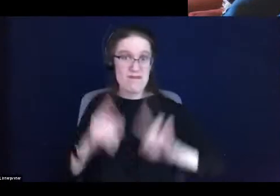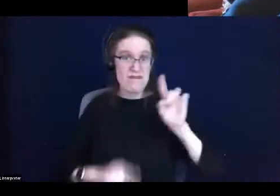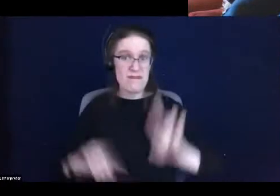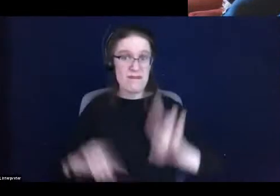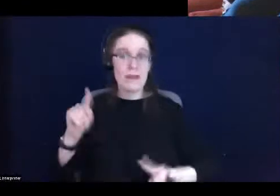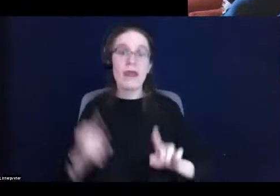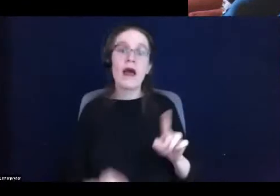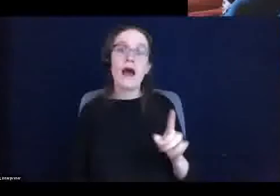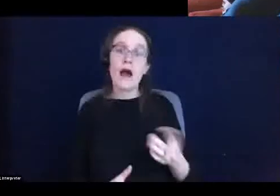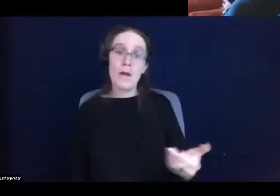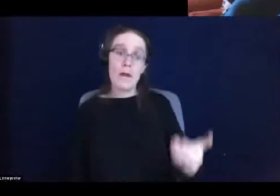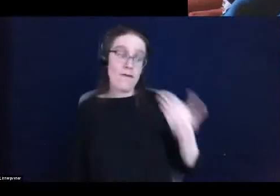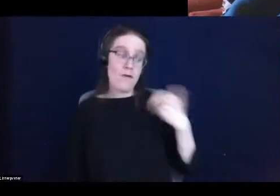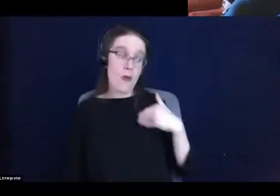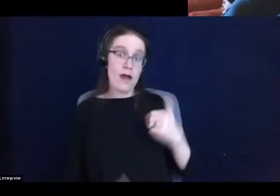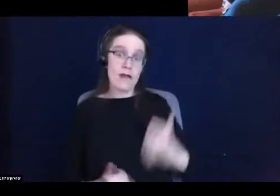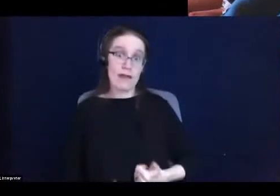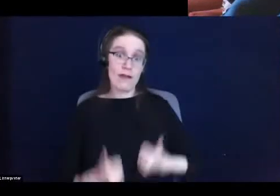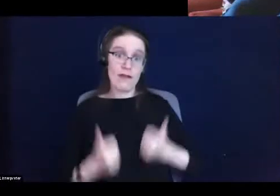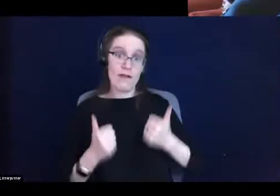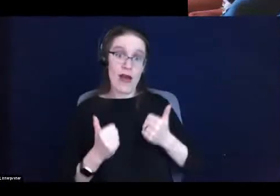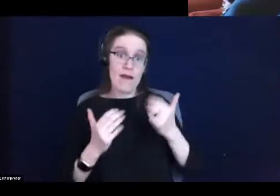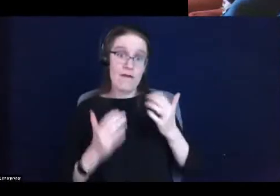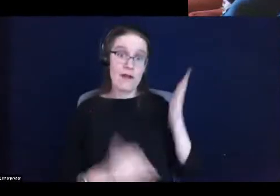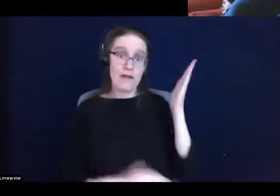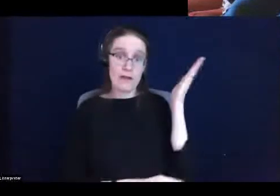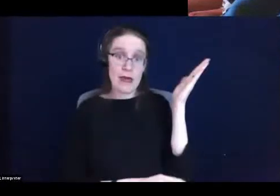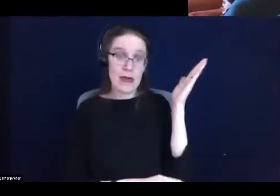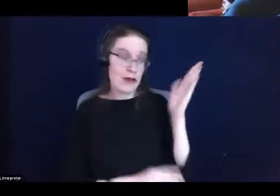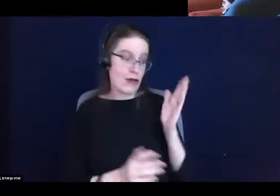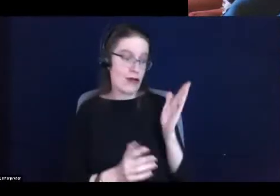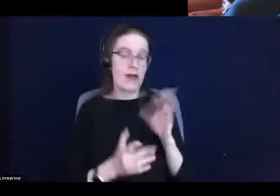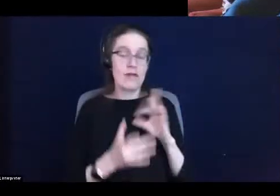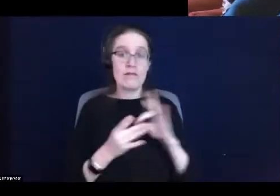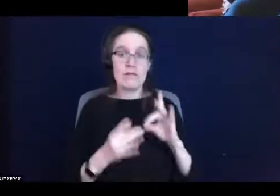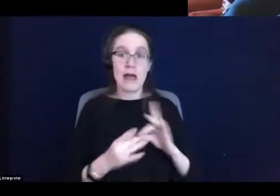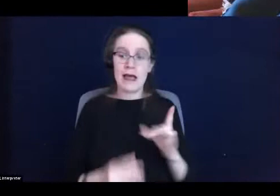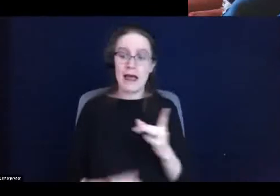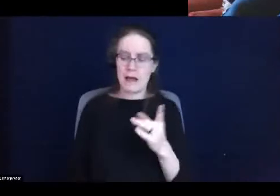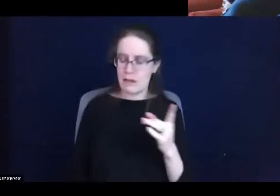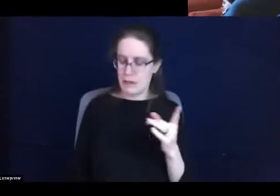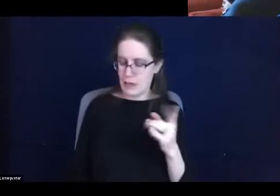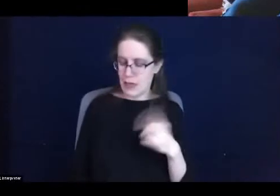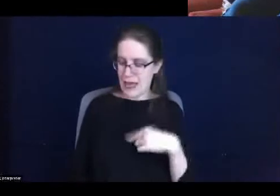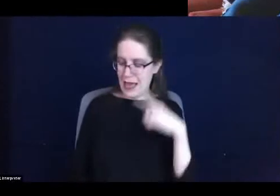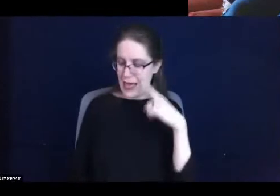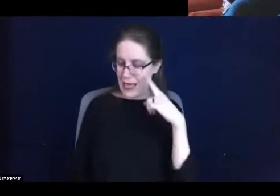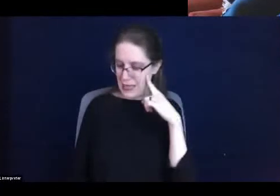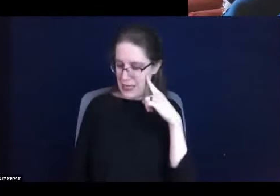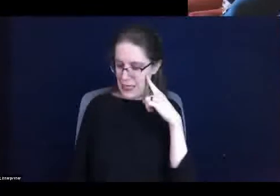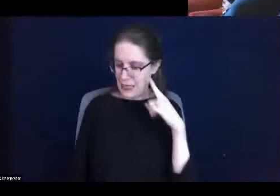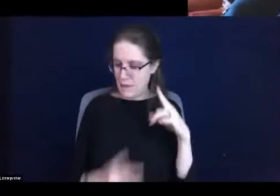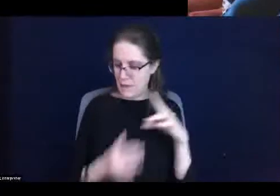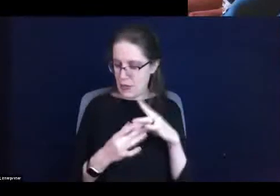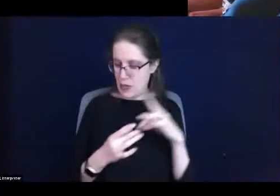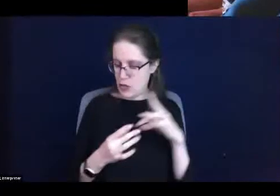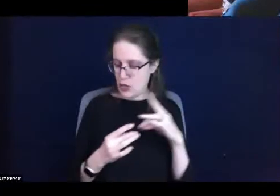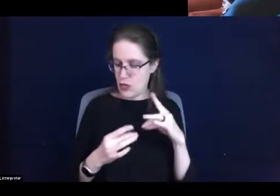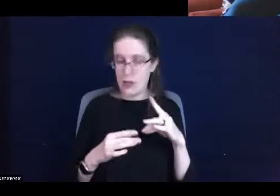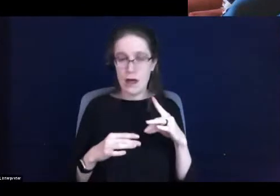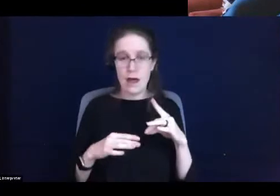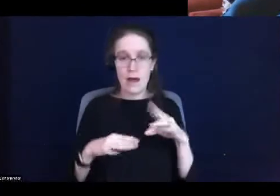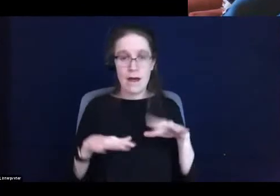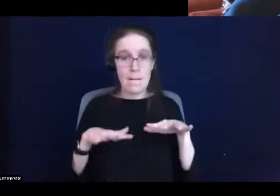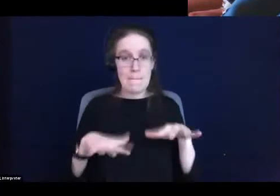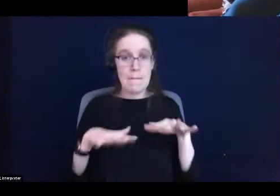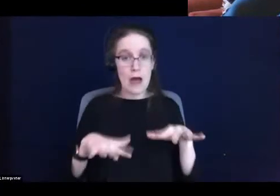talking earlier in the tech check, was telling us about, I believe it was buzzers and bracelets that could be helpful for survivors